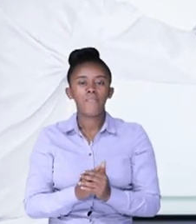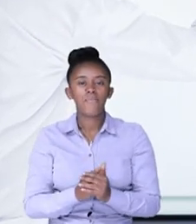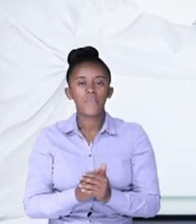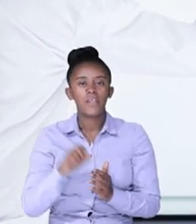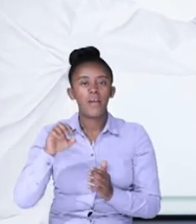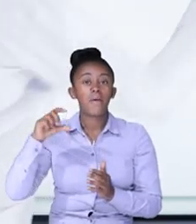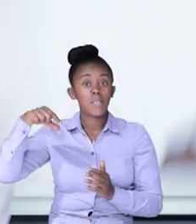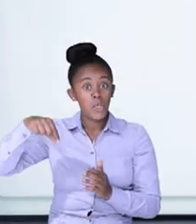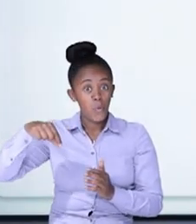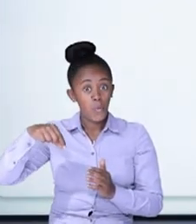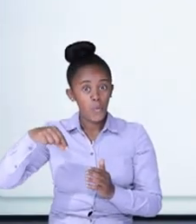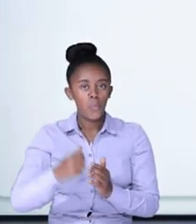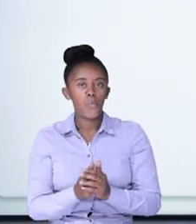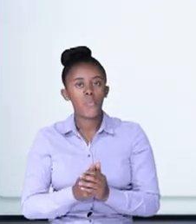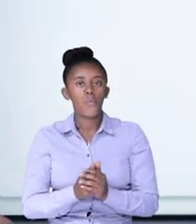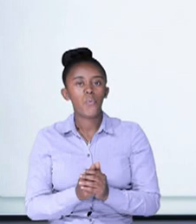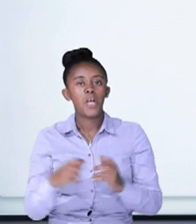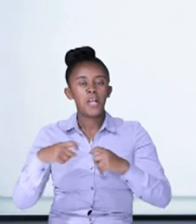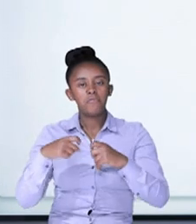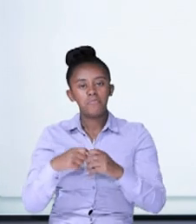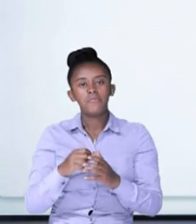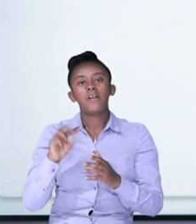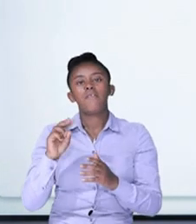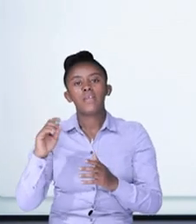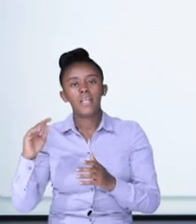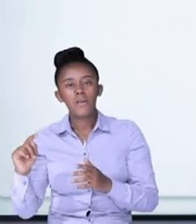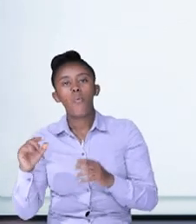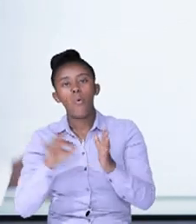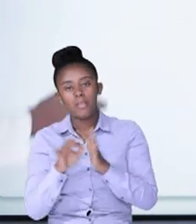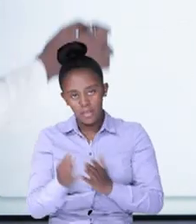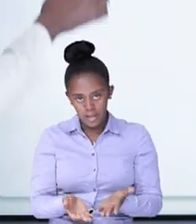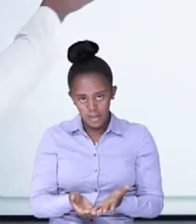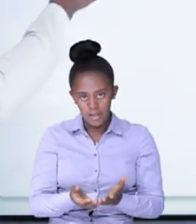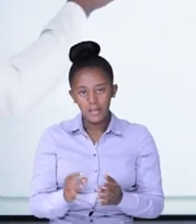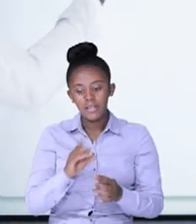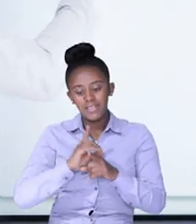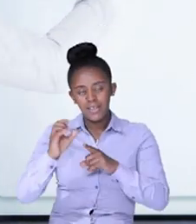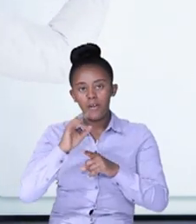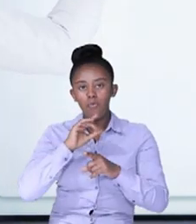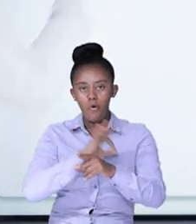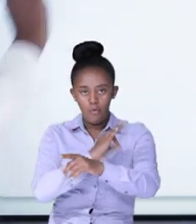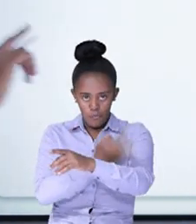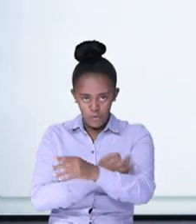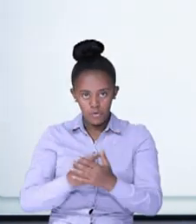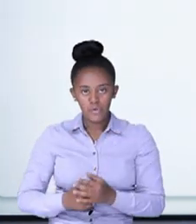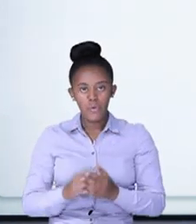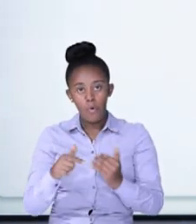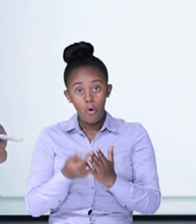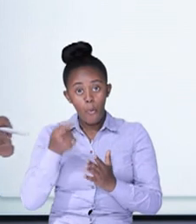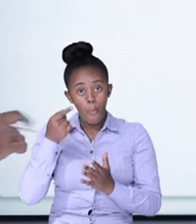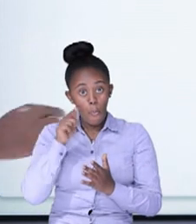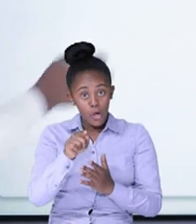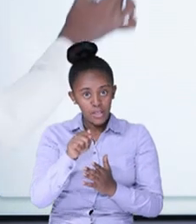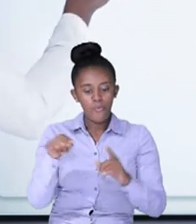Q. And electric field strength is also a vector quantity. The direction of the force is along the field for a point